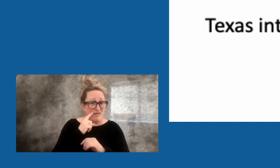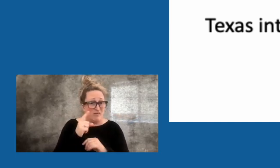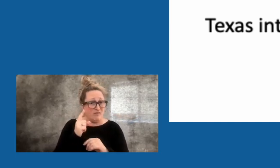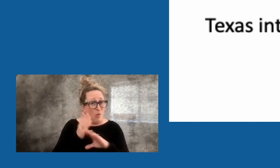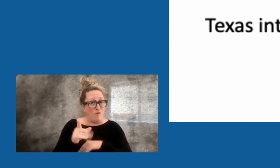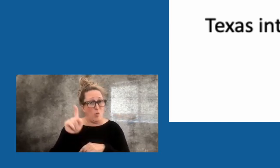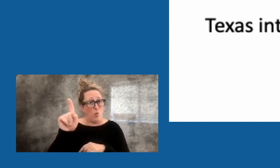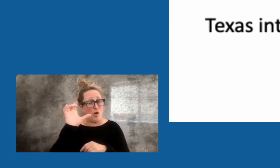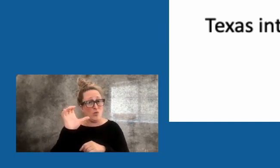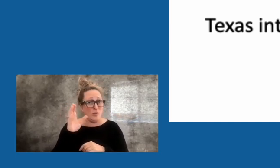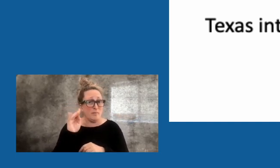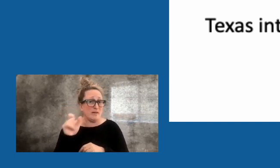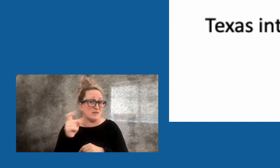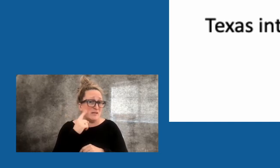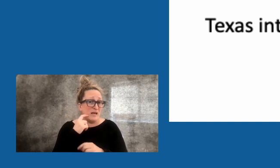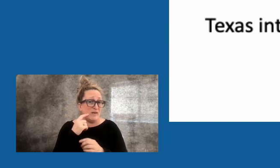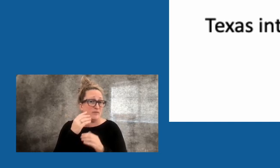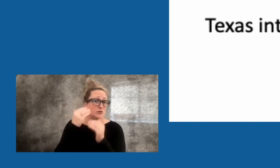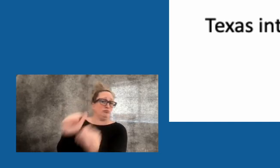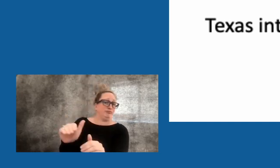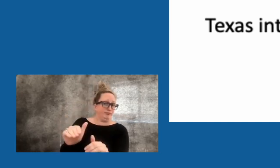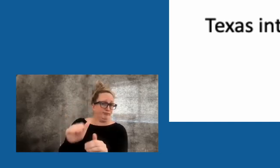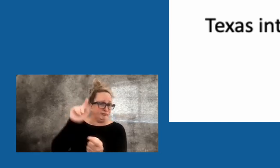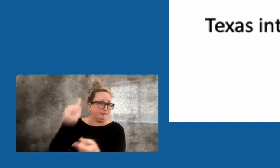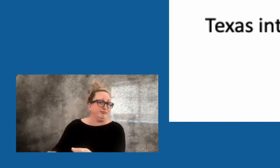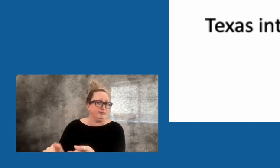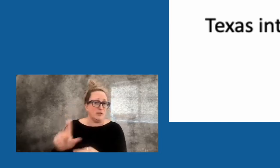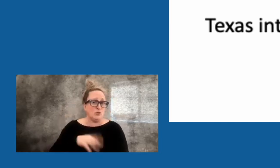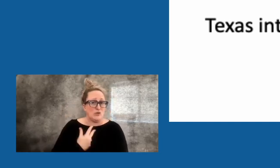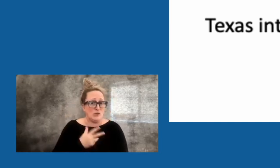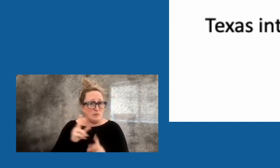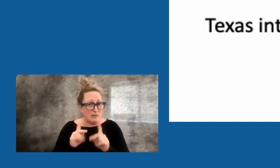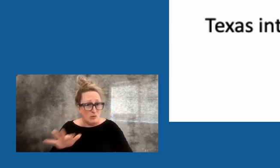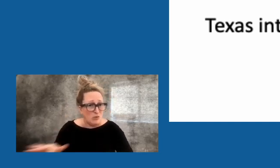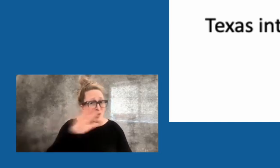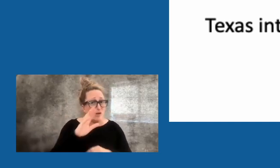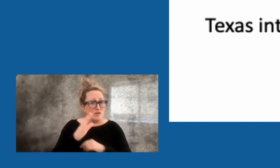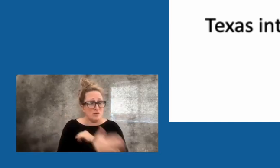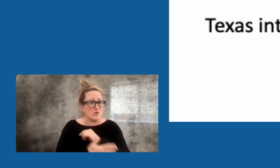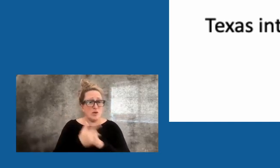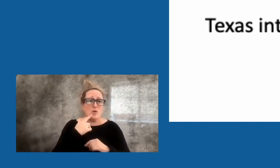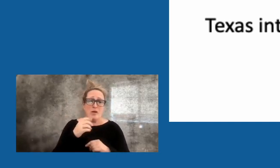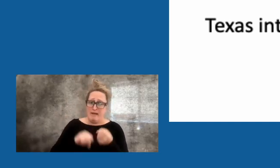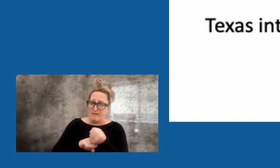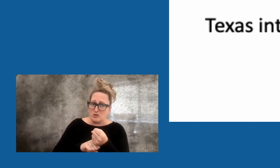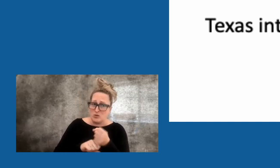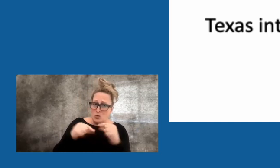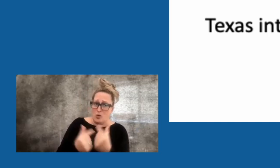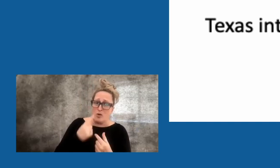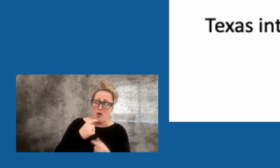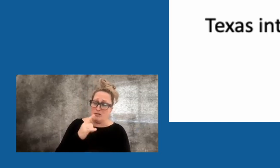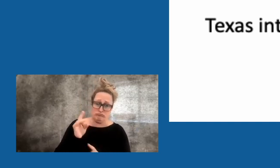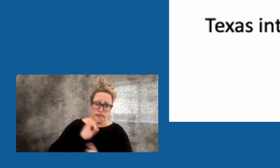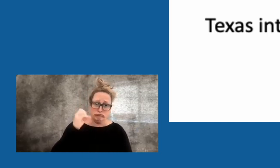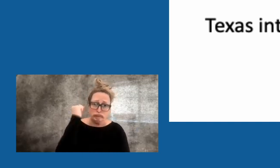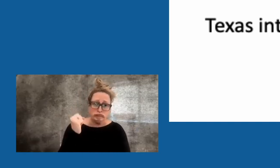aim to curb the rights of transgender people across the country, with advocacy groups calling 2021 a record-breaking year